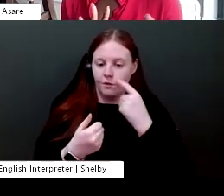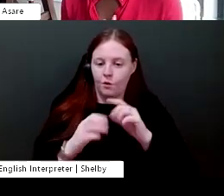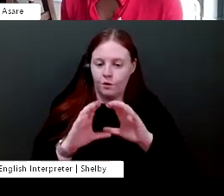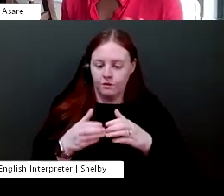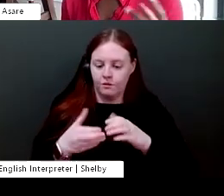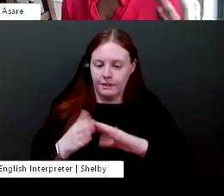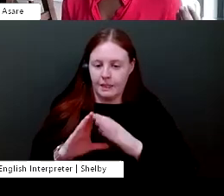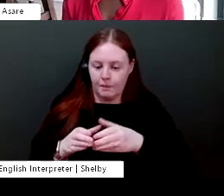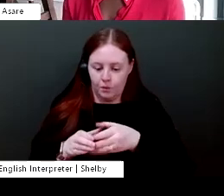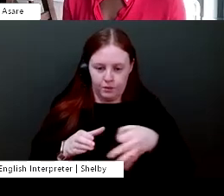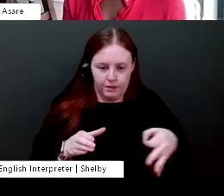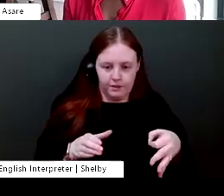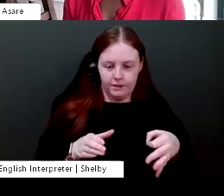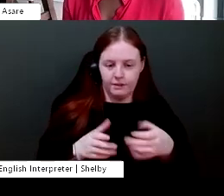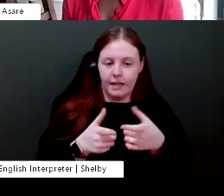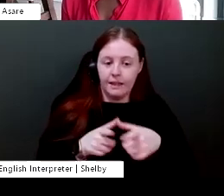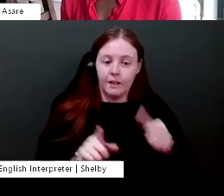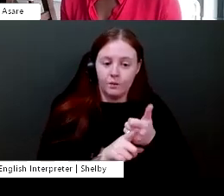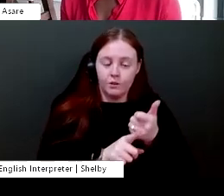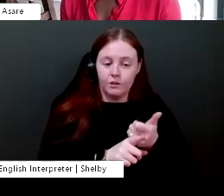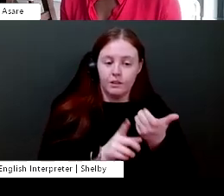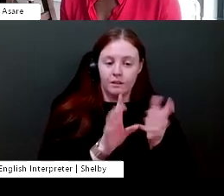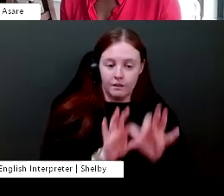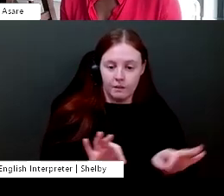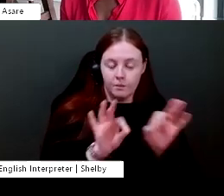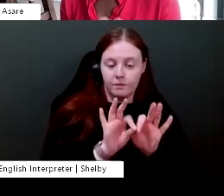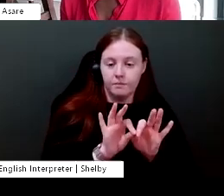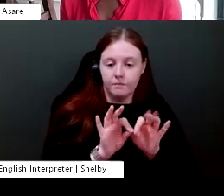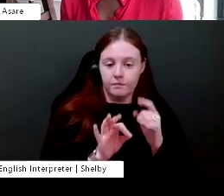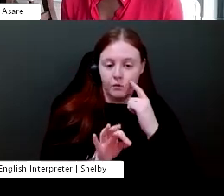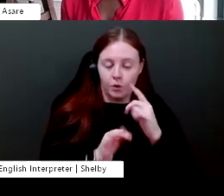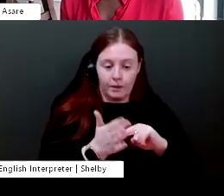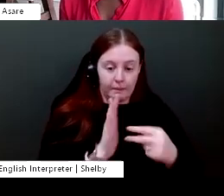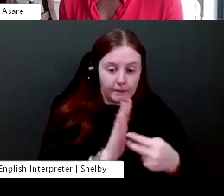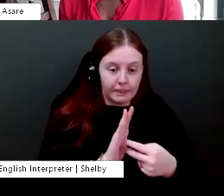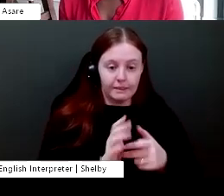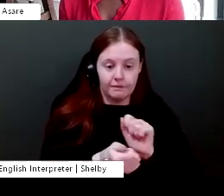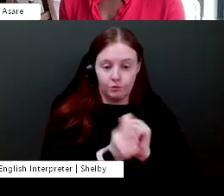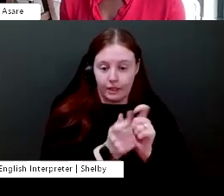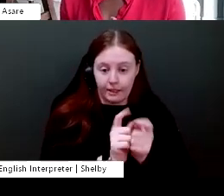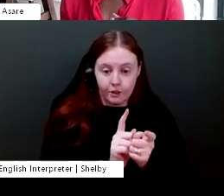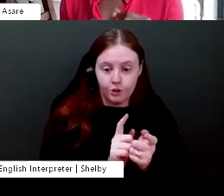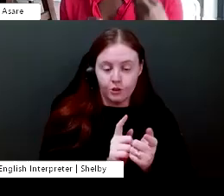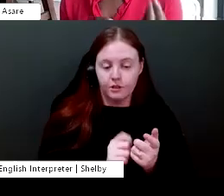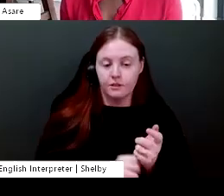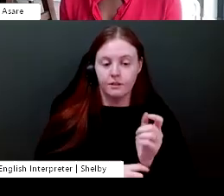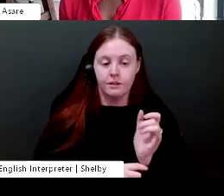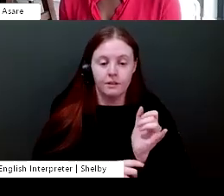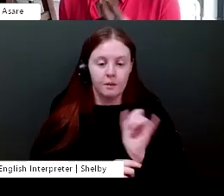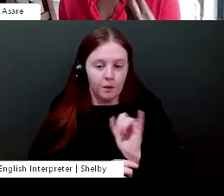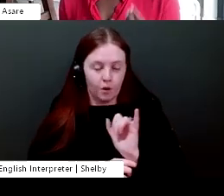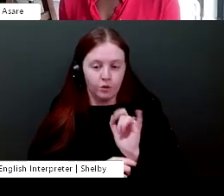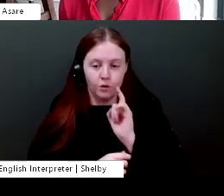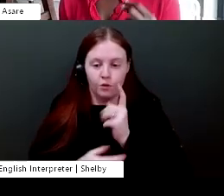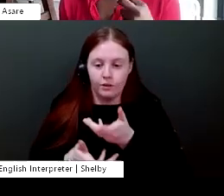language matters not only in terms of definitions and translations, but how it matters in terms of